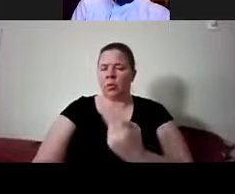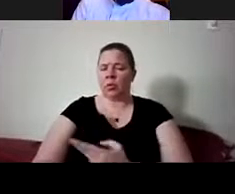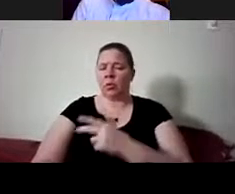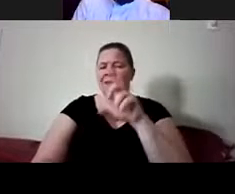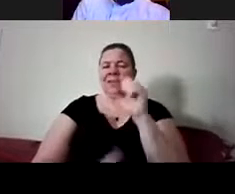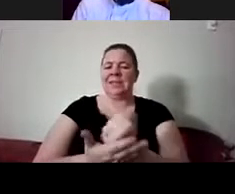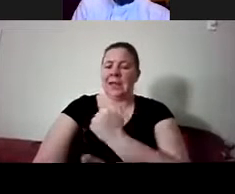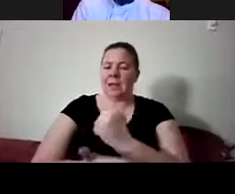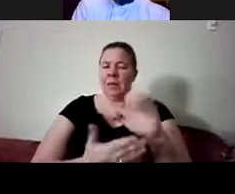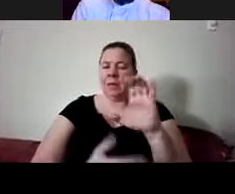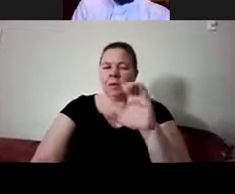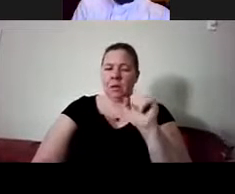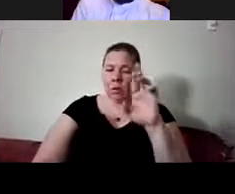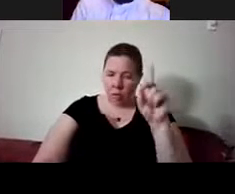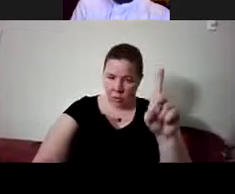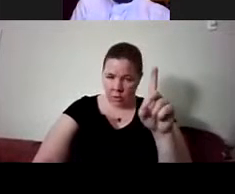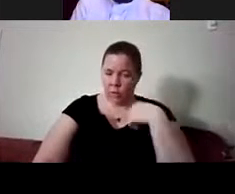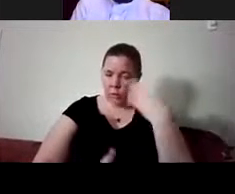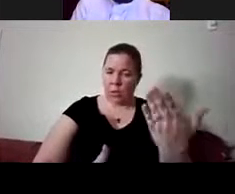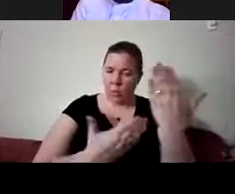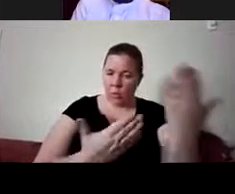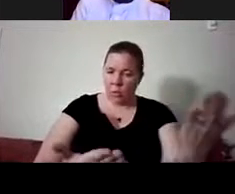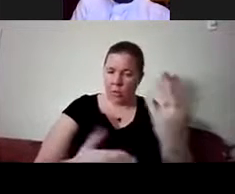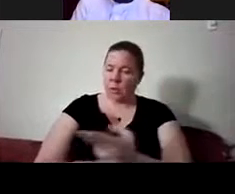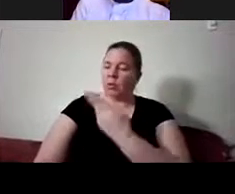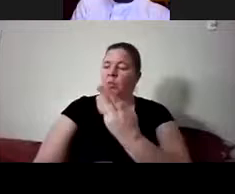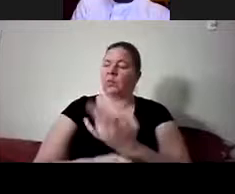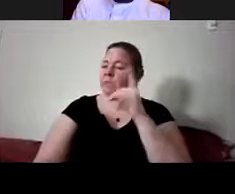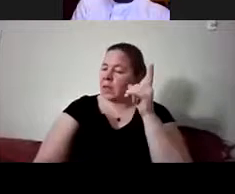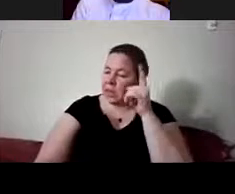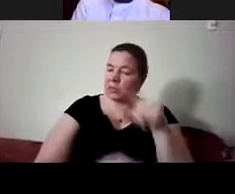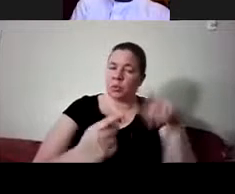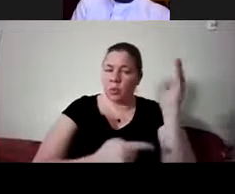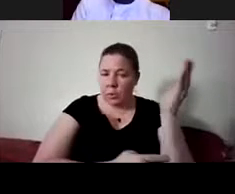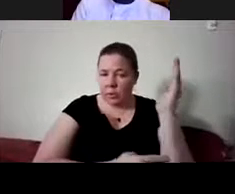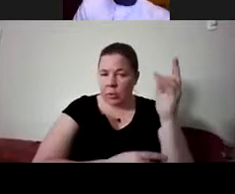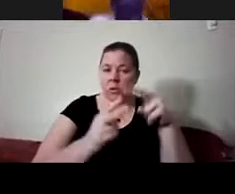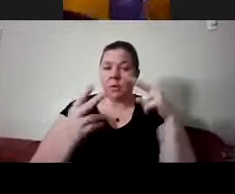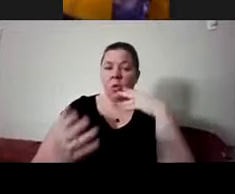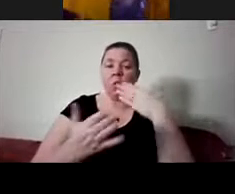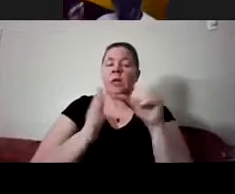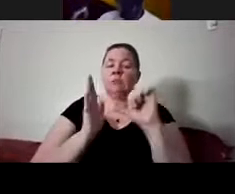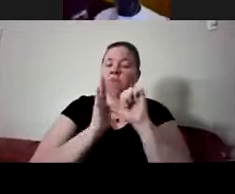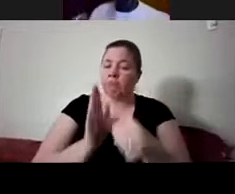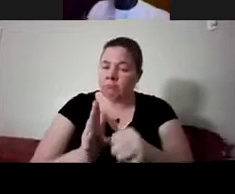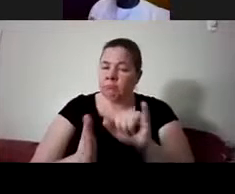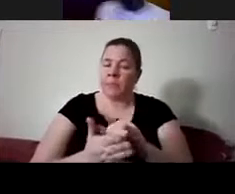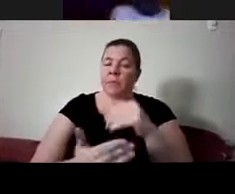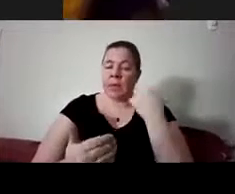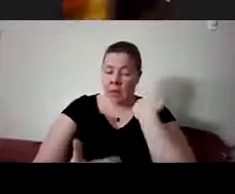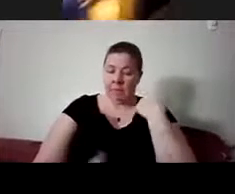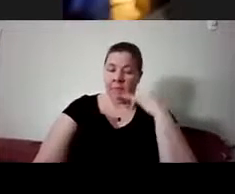card. Yes, that's what we recommend that you use. If you listen to the presenter very well, he insisted that that's the method that